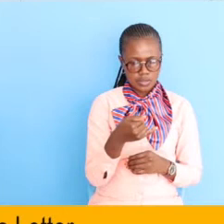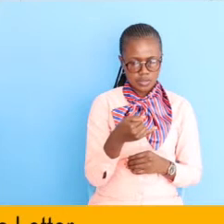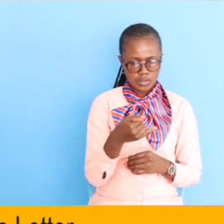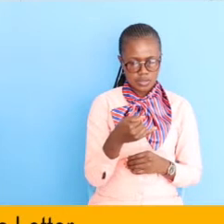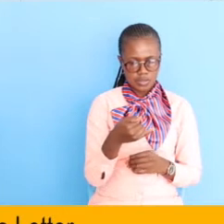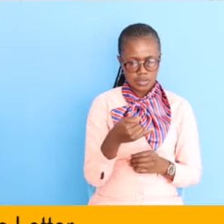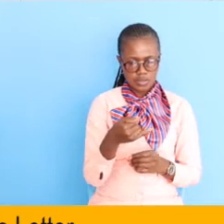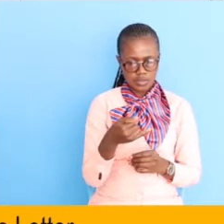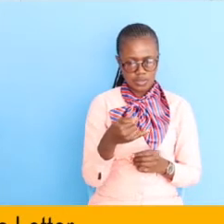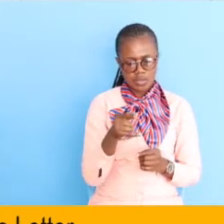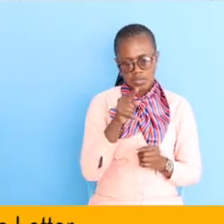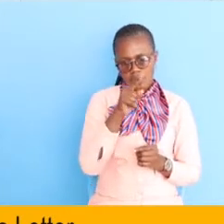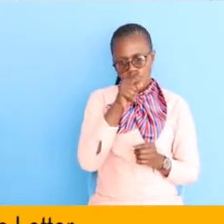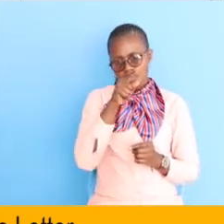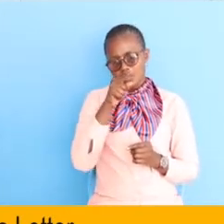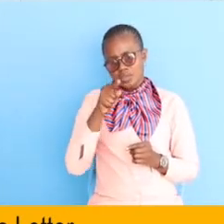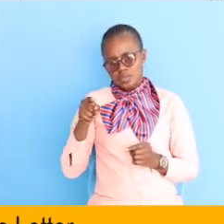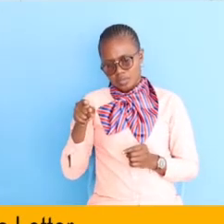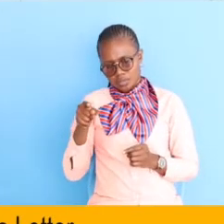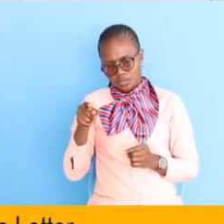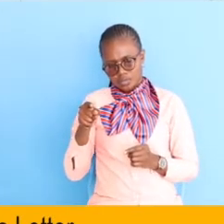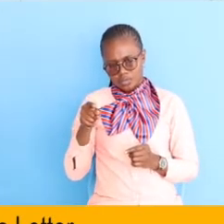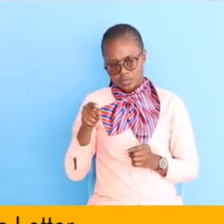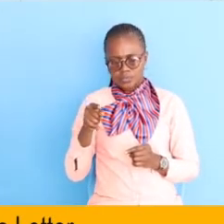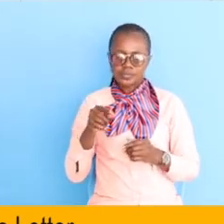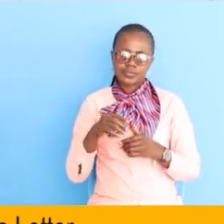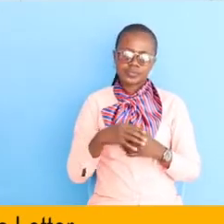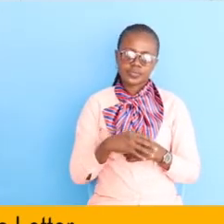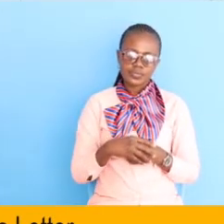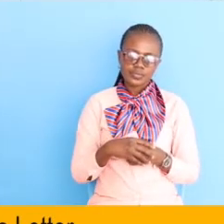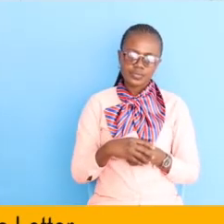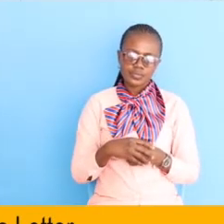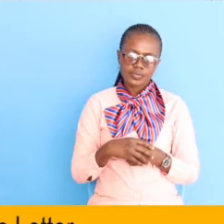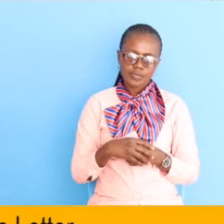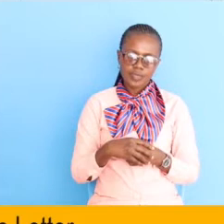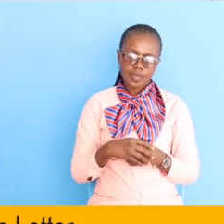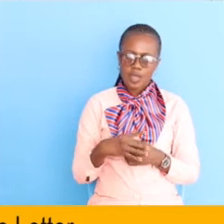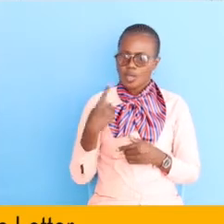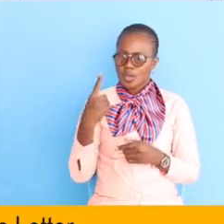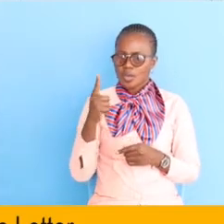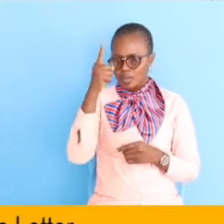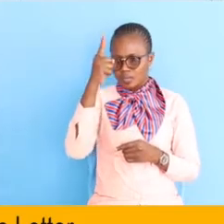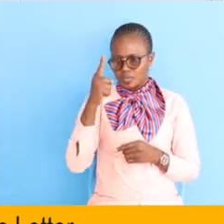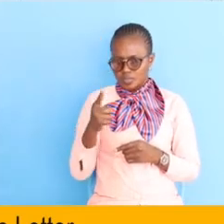have these vertical lines. Which one is slanted and the other one